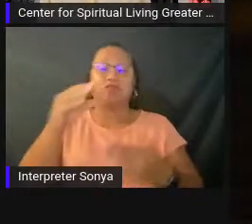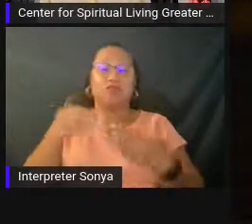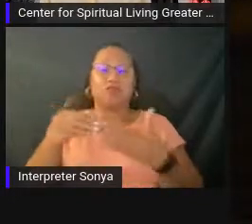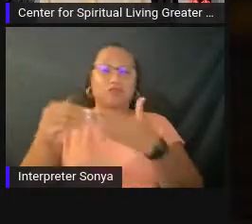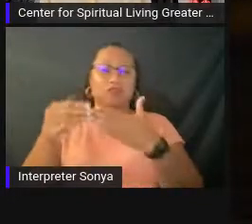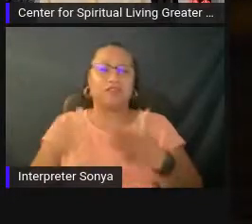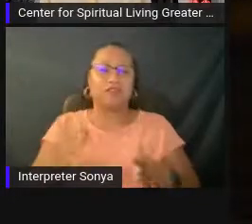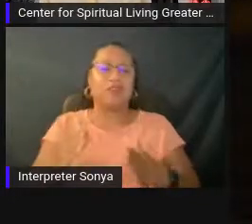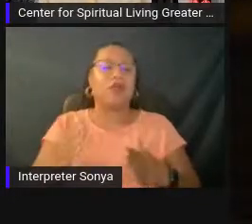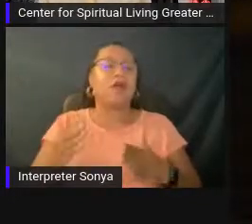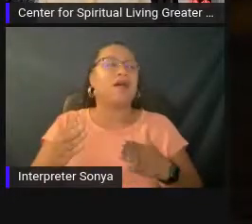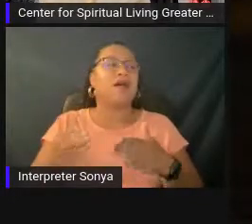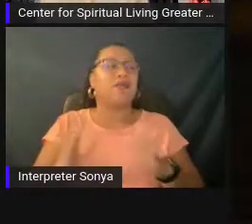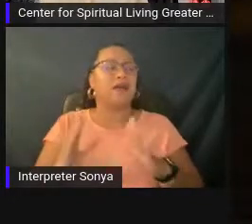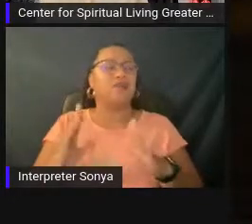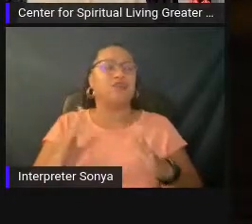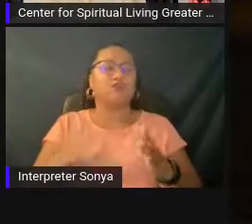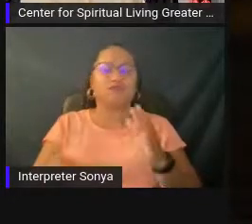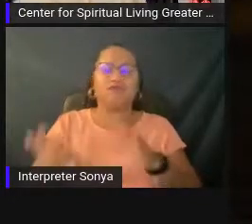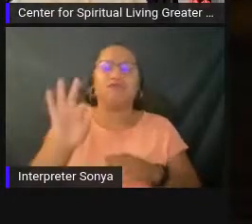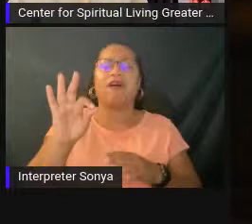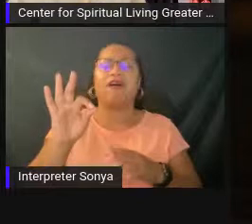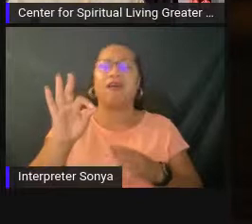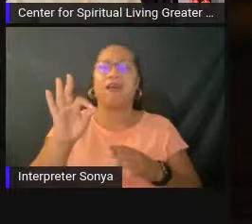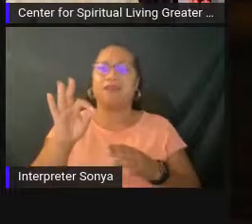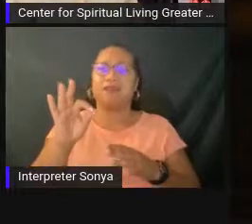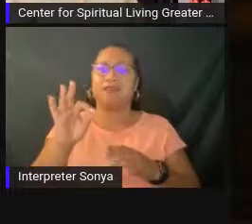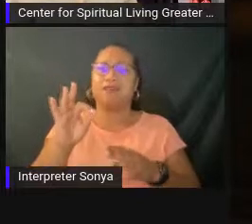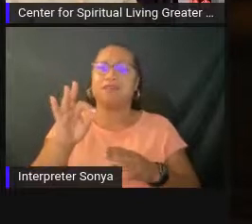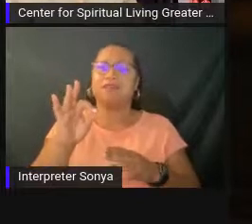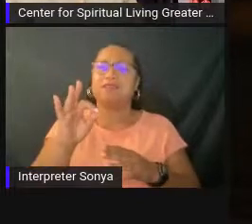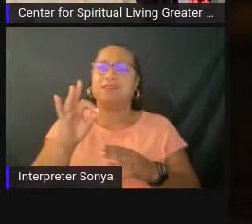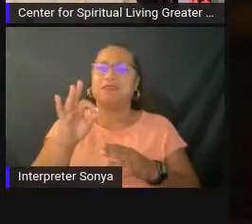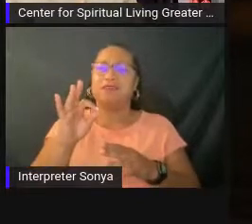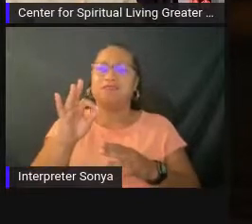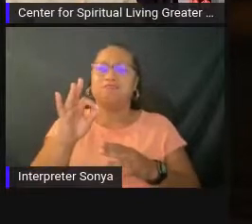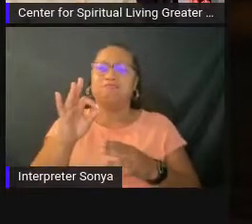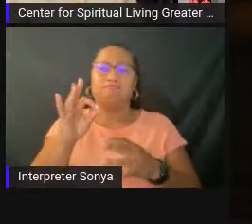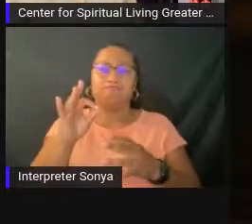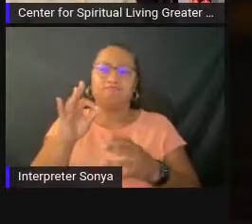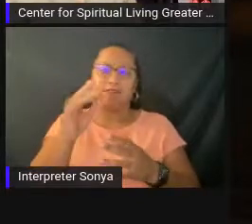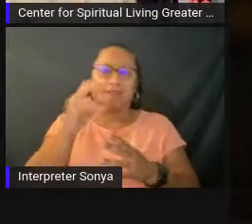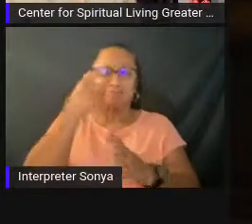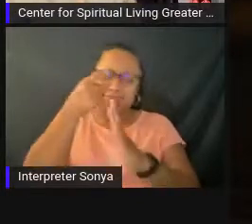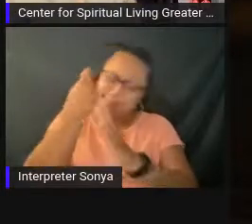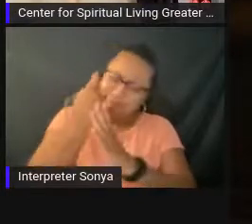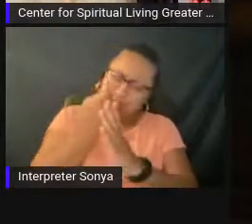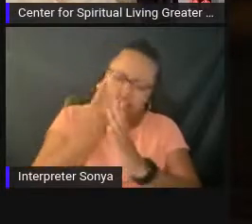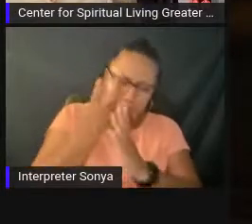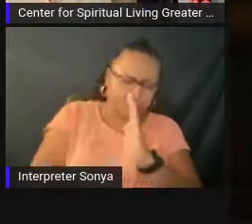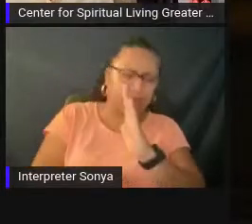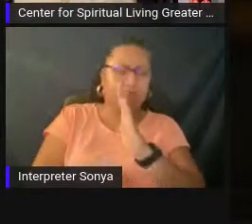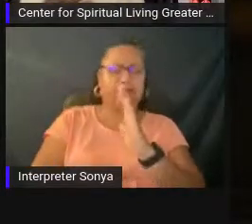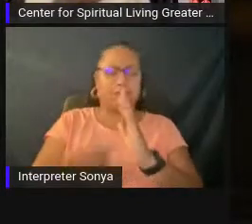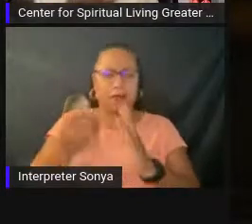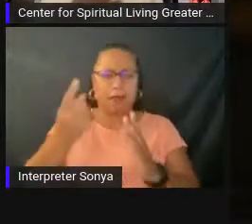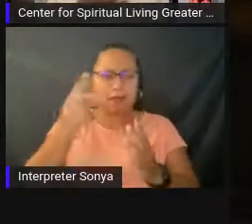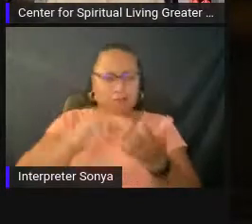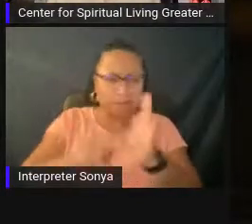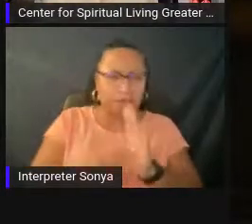through prayer, art journaling, spiritual practices, and study.